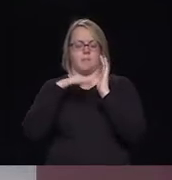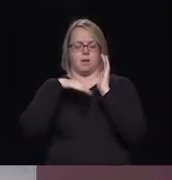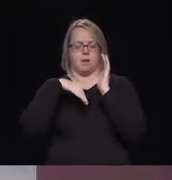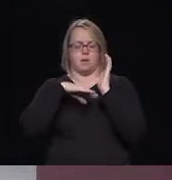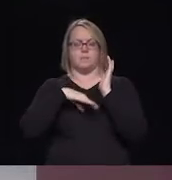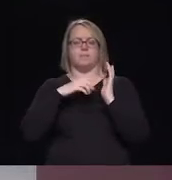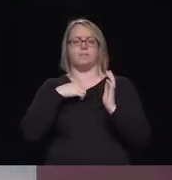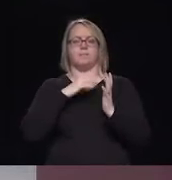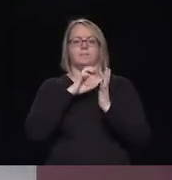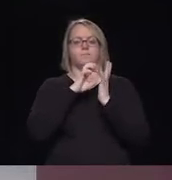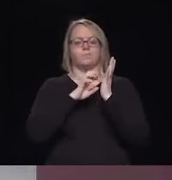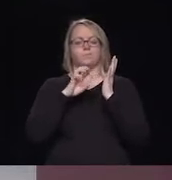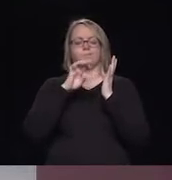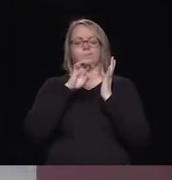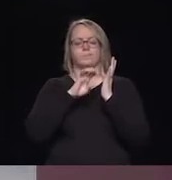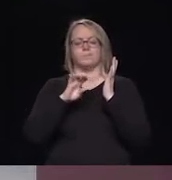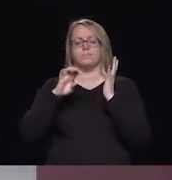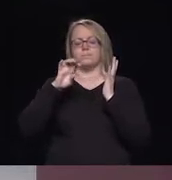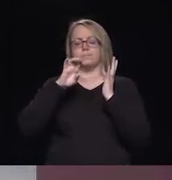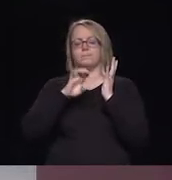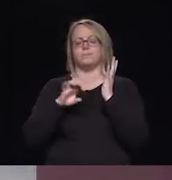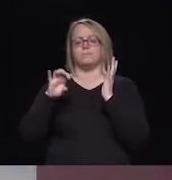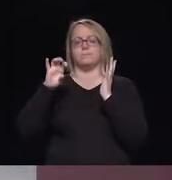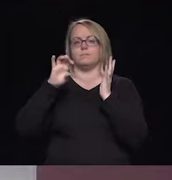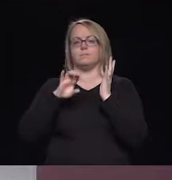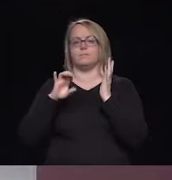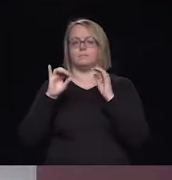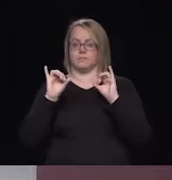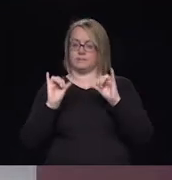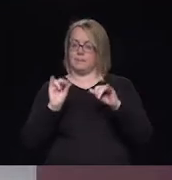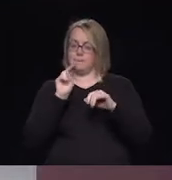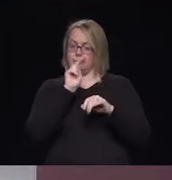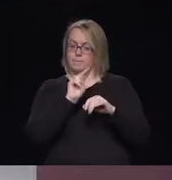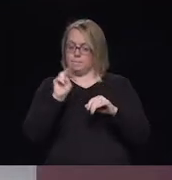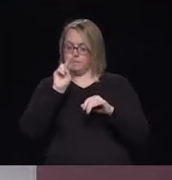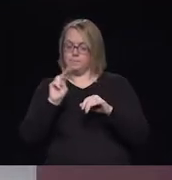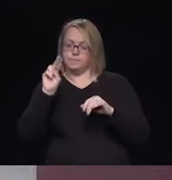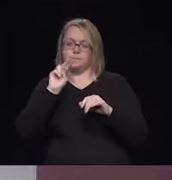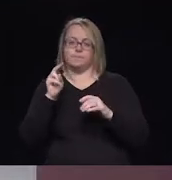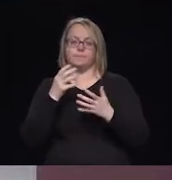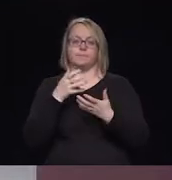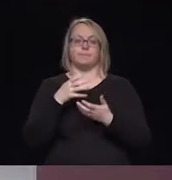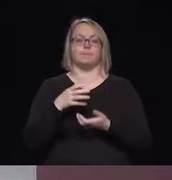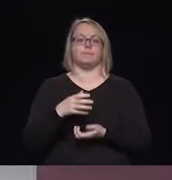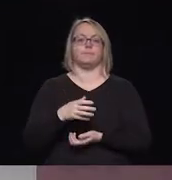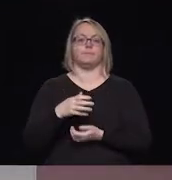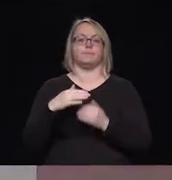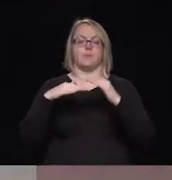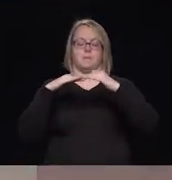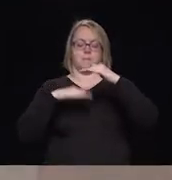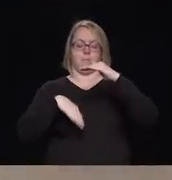Same soft rolling stroke following the shape